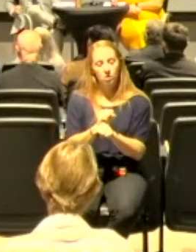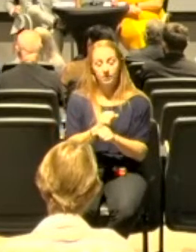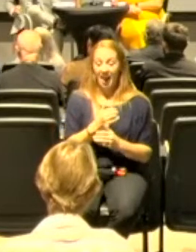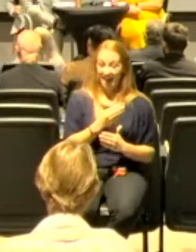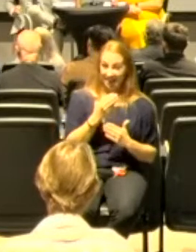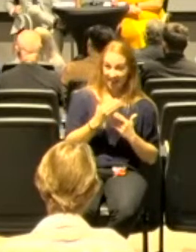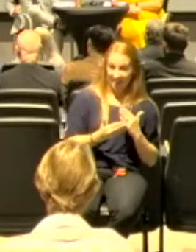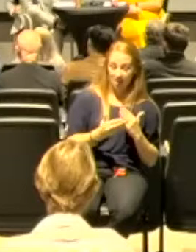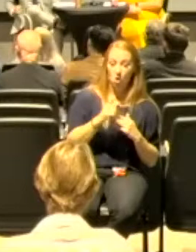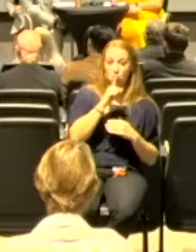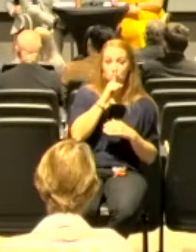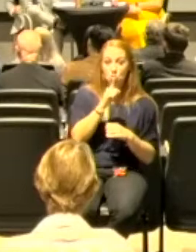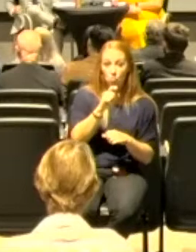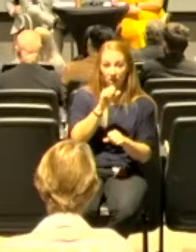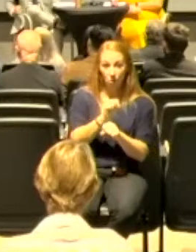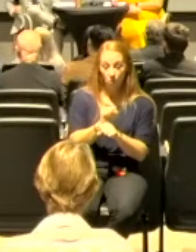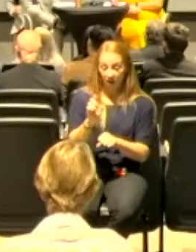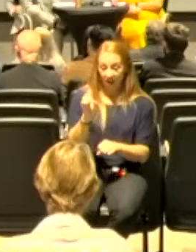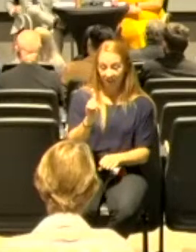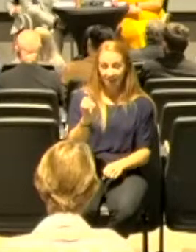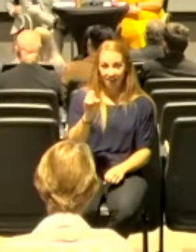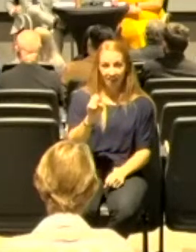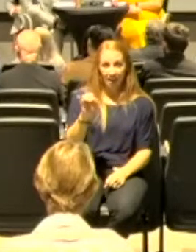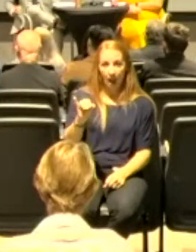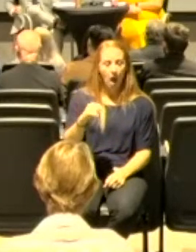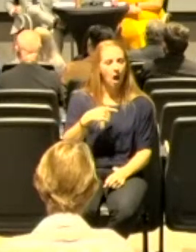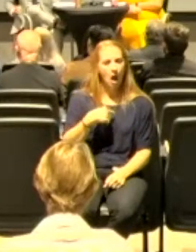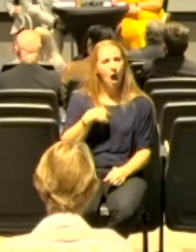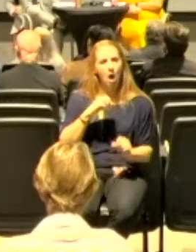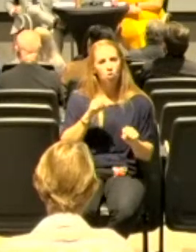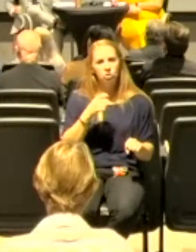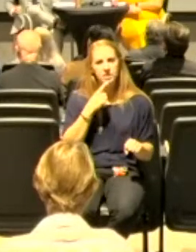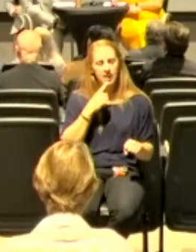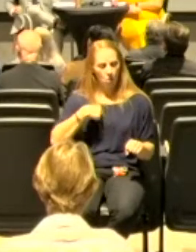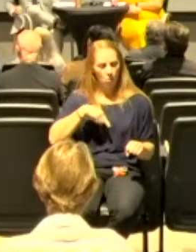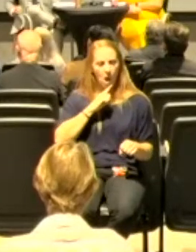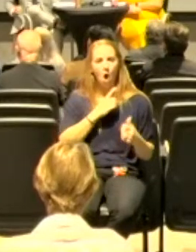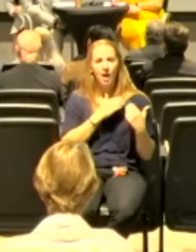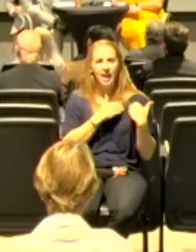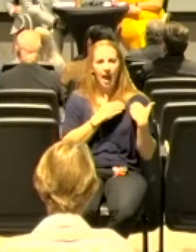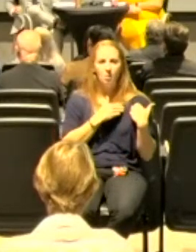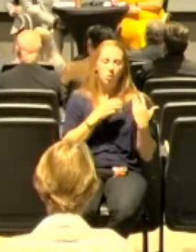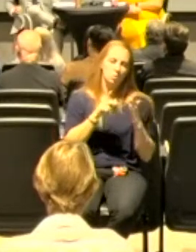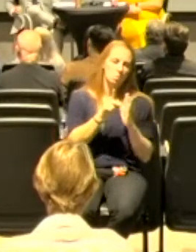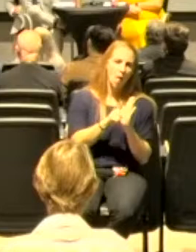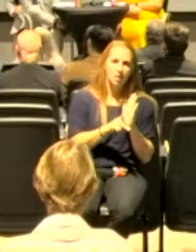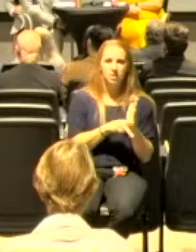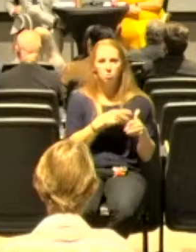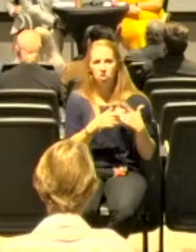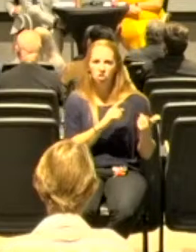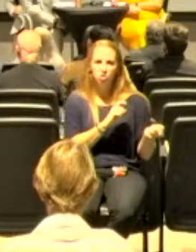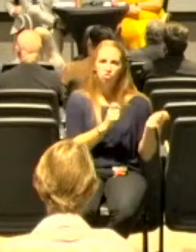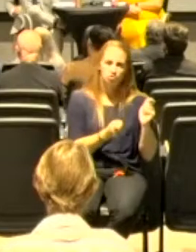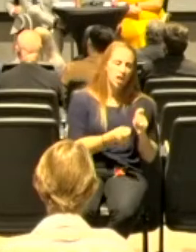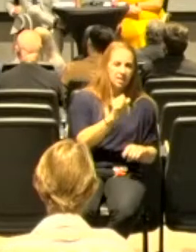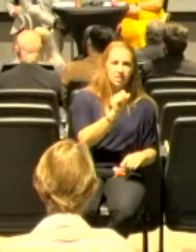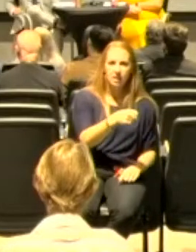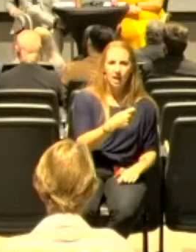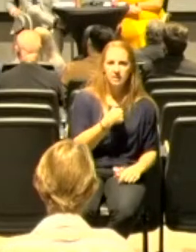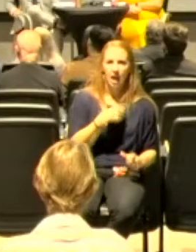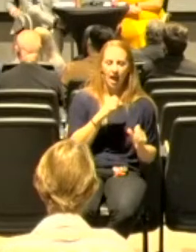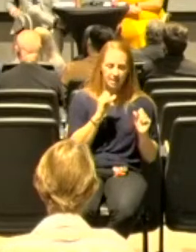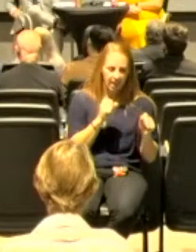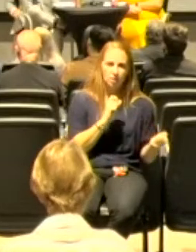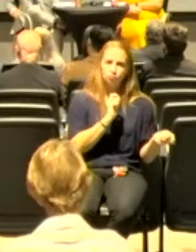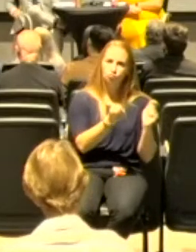saying, but the real work of DEI, I can hold an organization accountable. I can look at our policies, our procedures. I can ask the